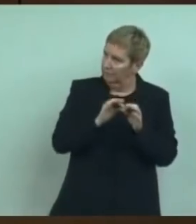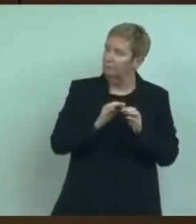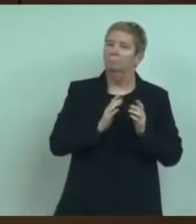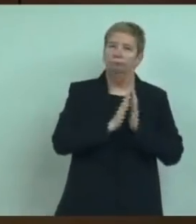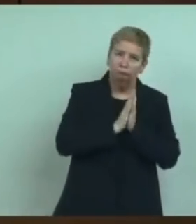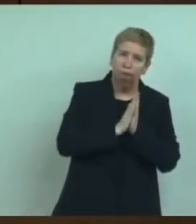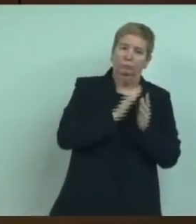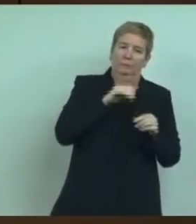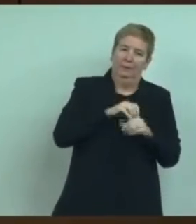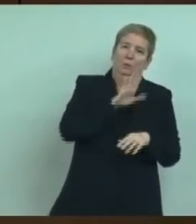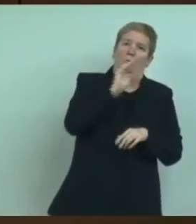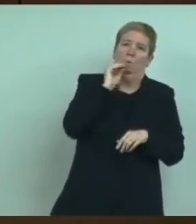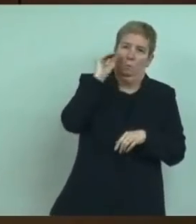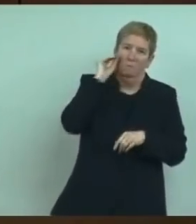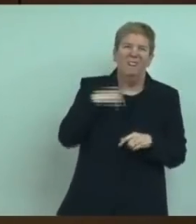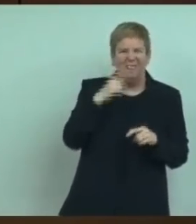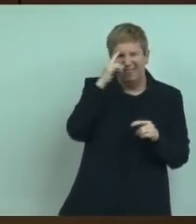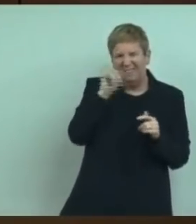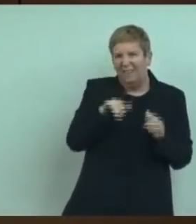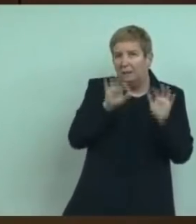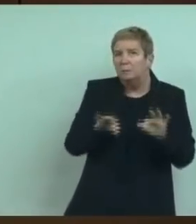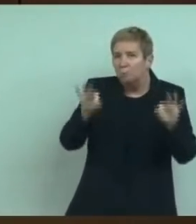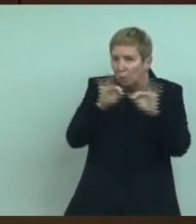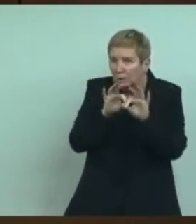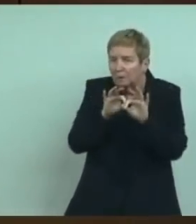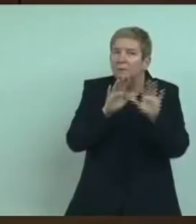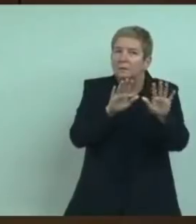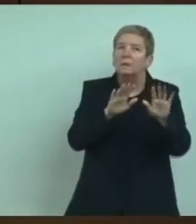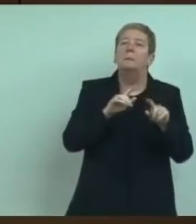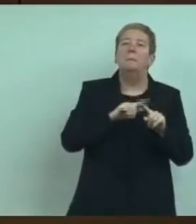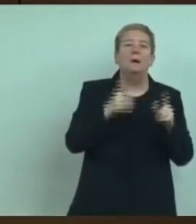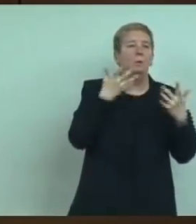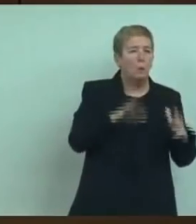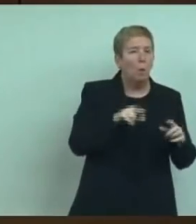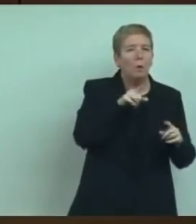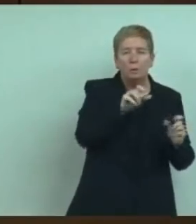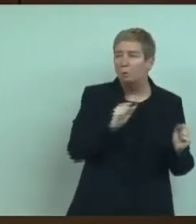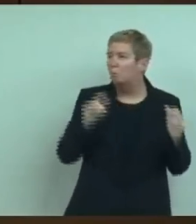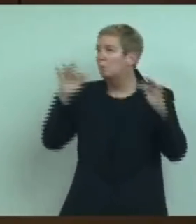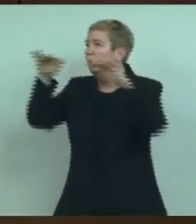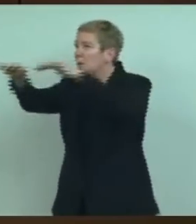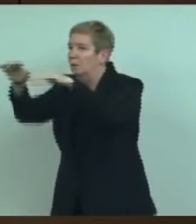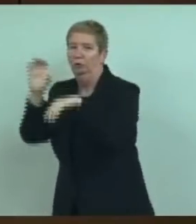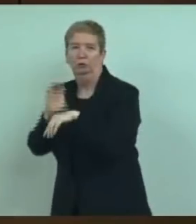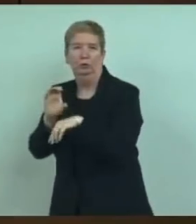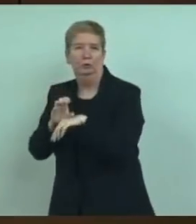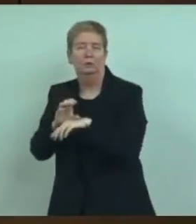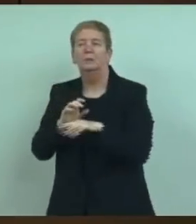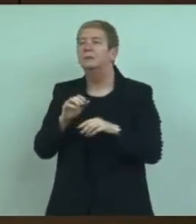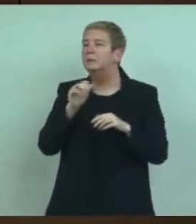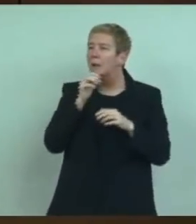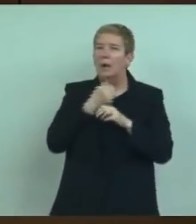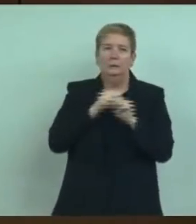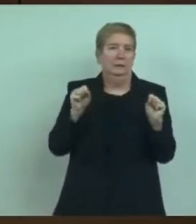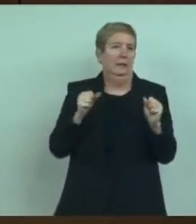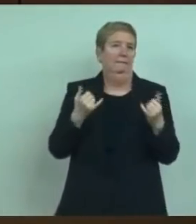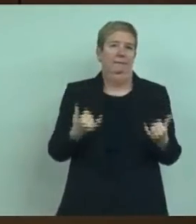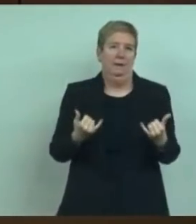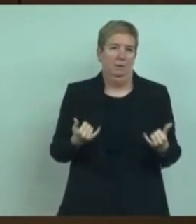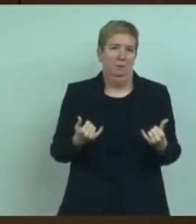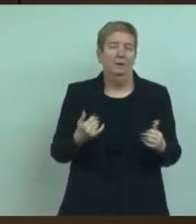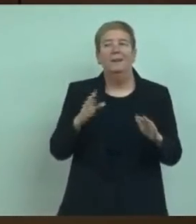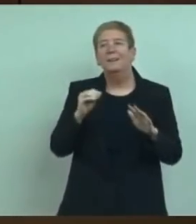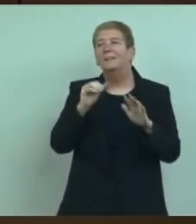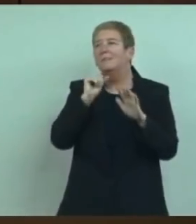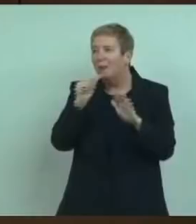that makes a difference. We just don't want you to do that in a congregate setting. It is not safe, and it